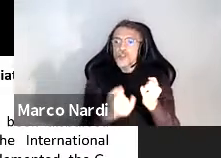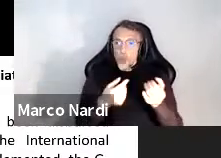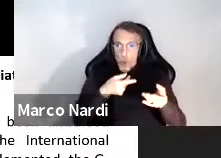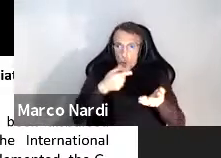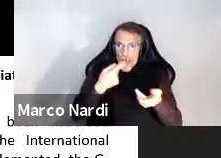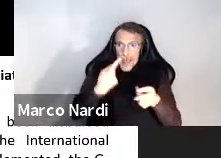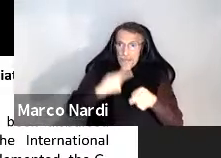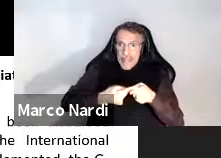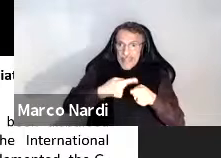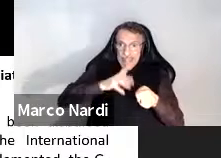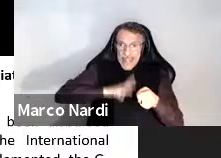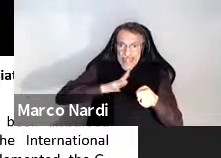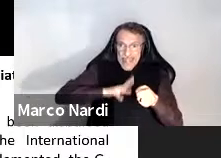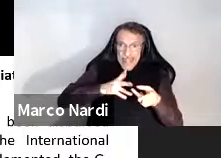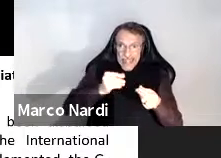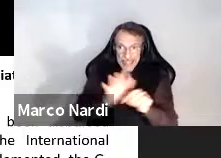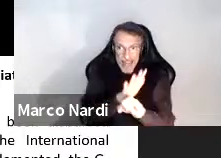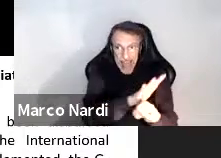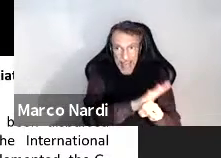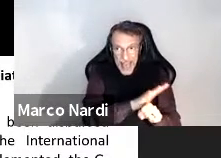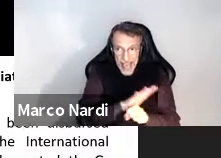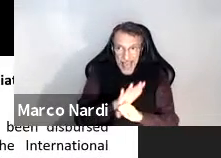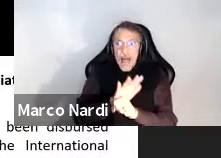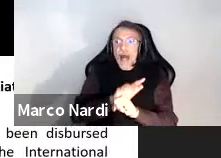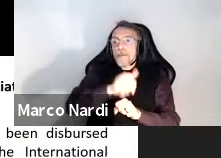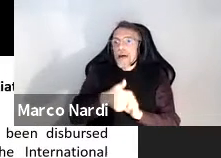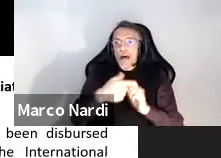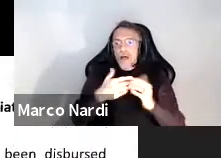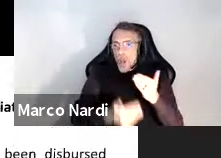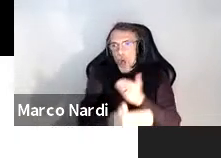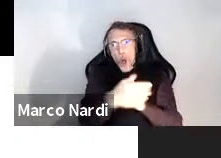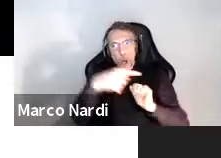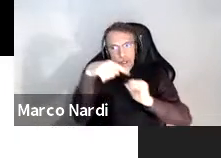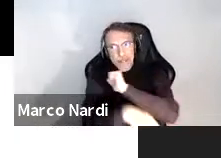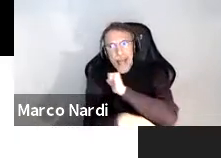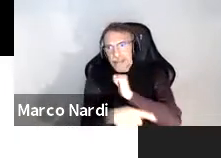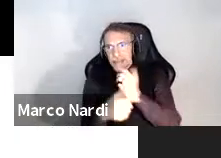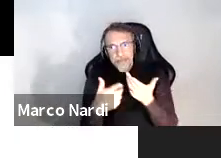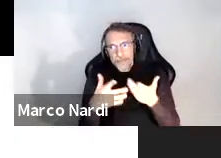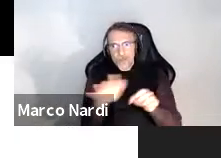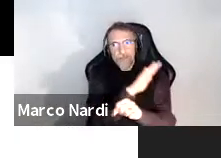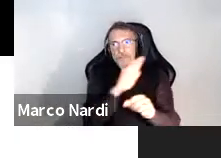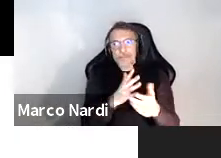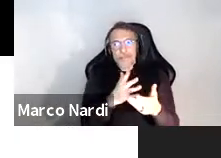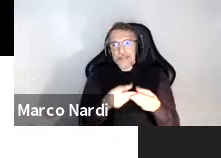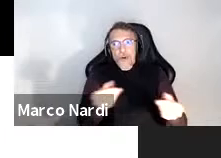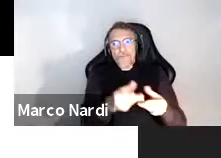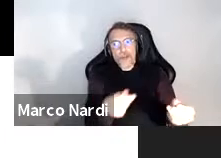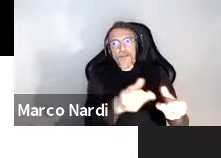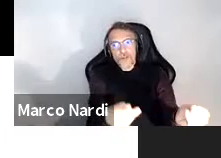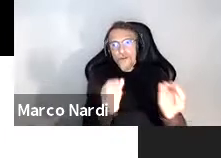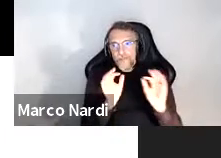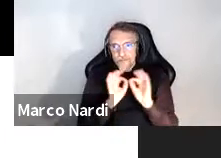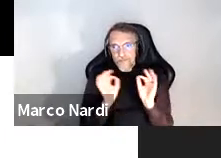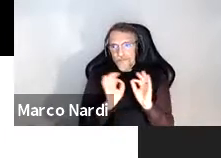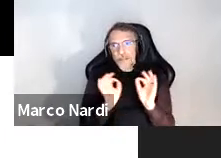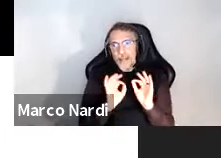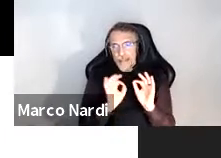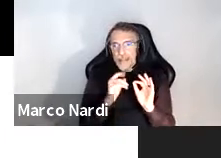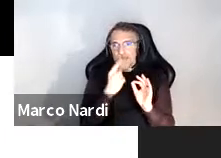needs, but it also added to the debt situation where the countries found